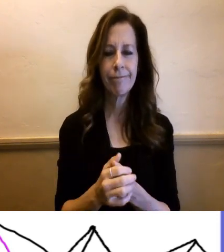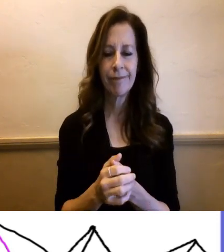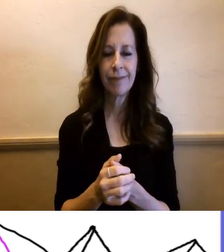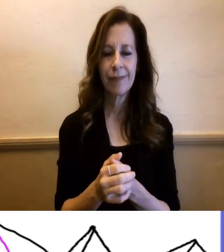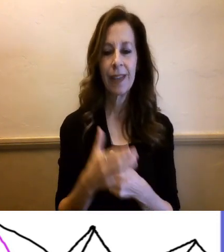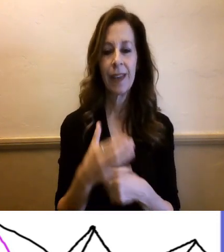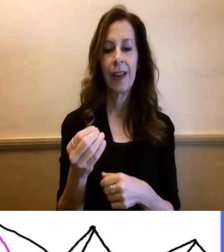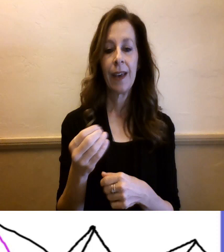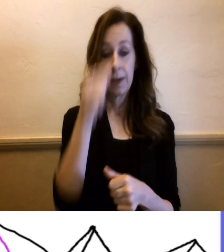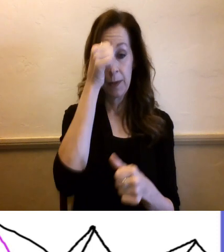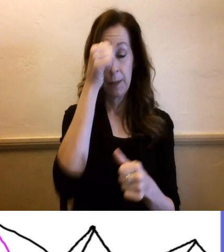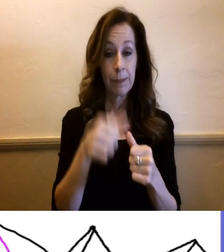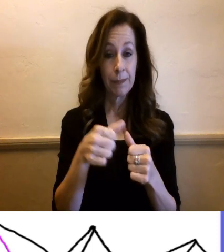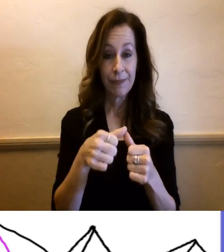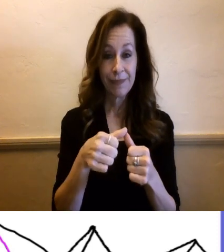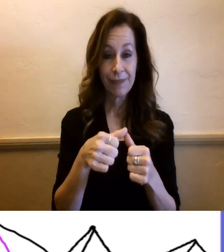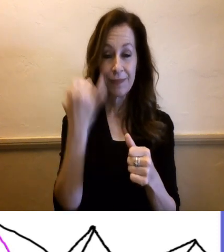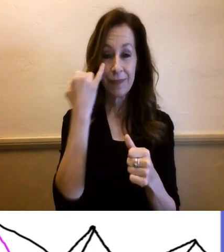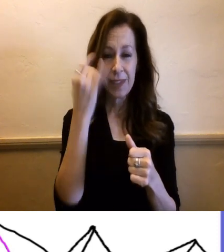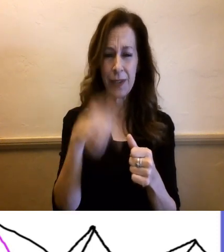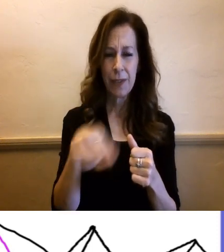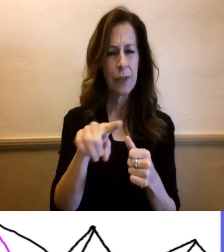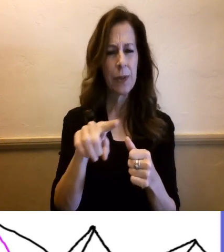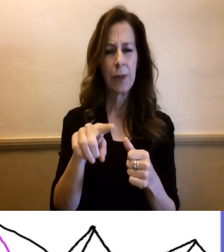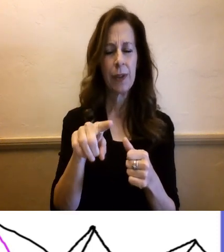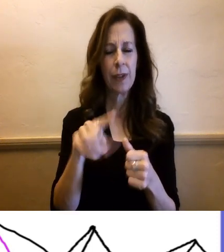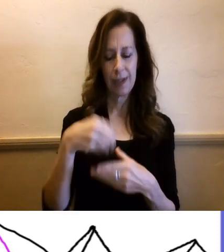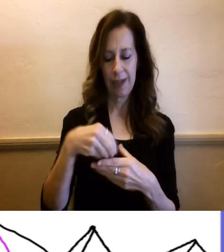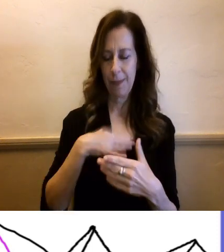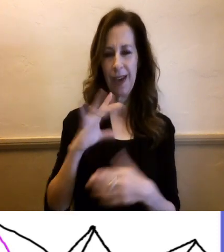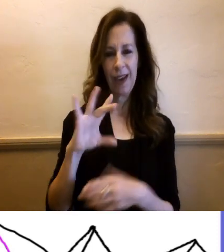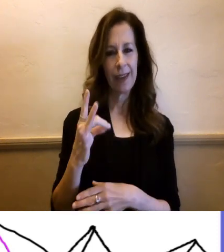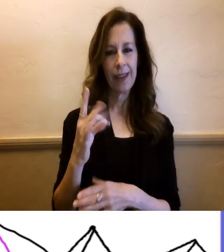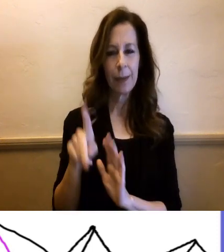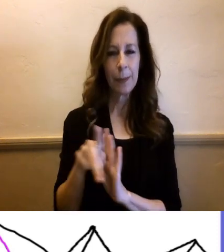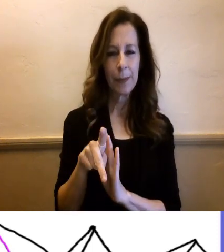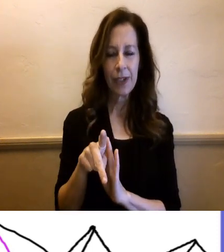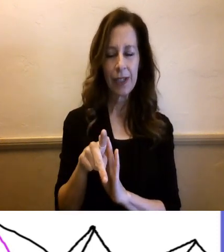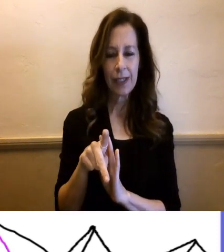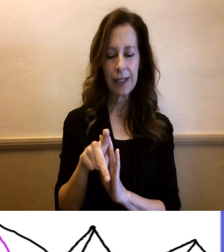All right. And then remember, if you were in my